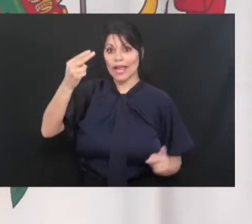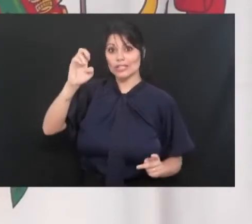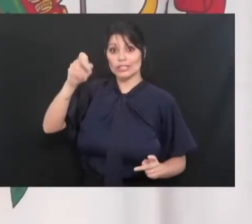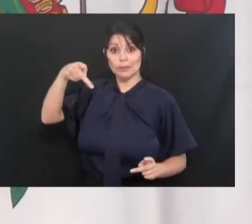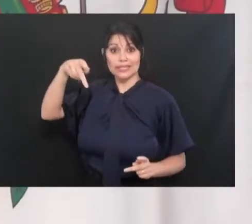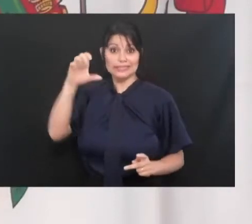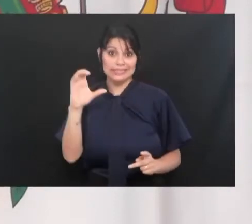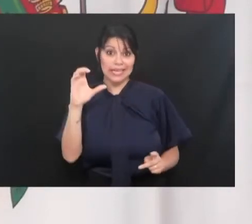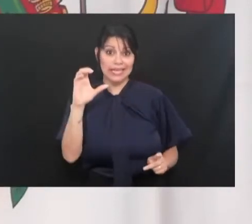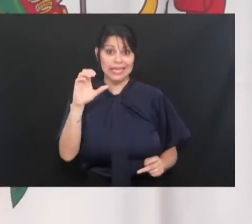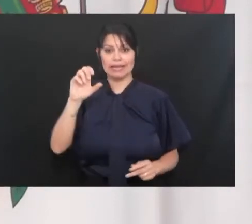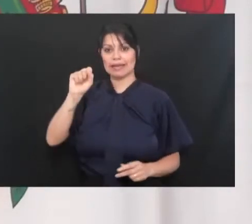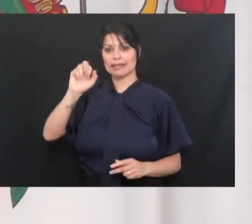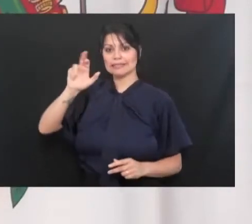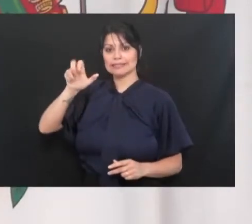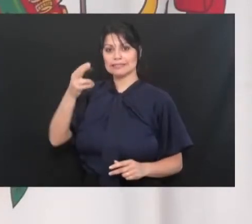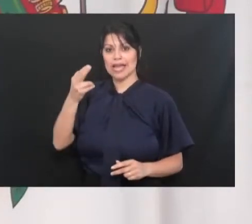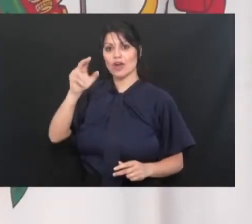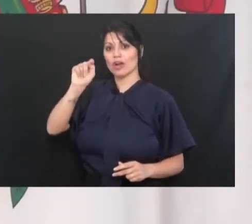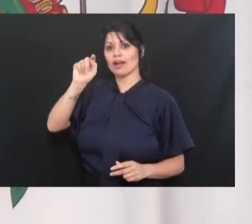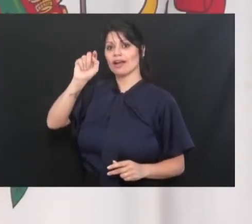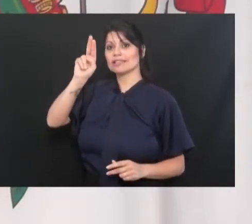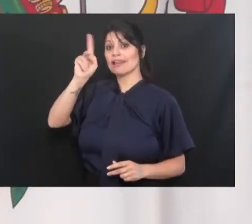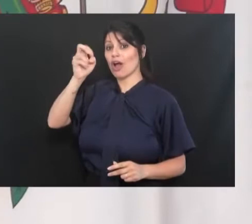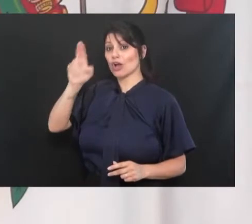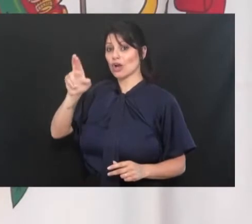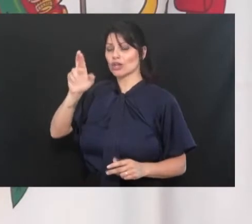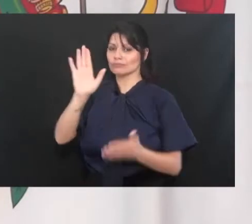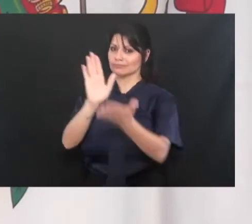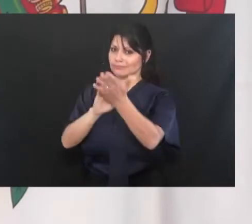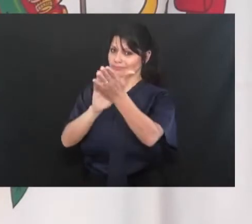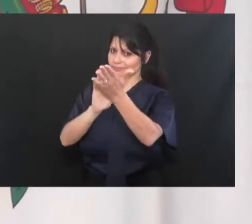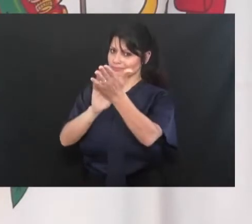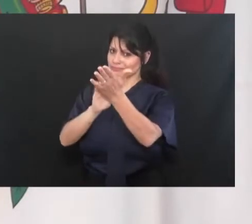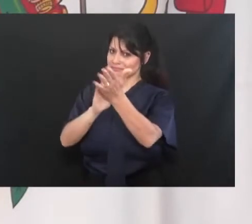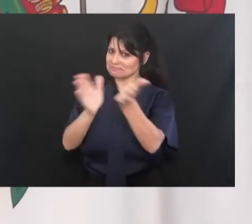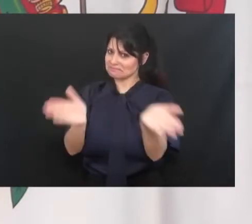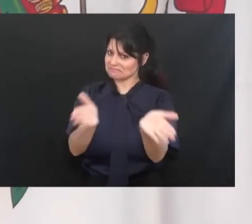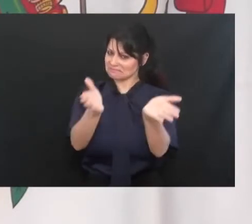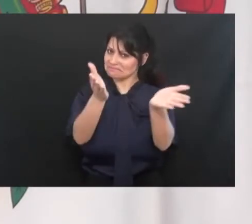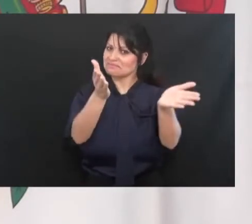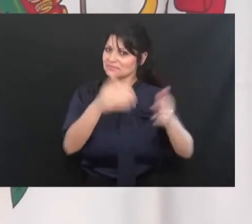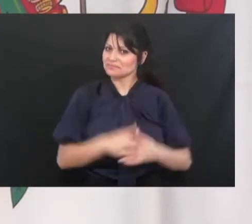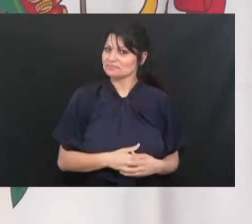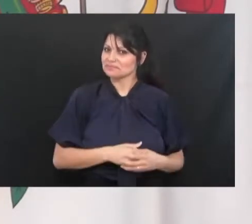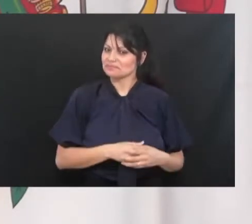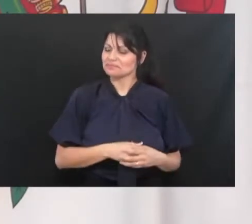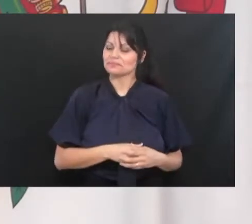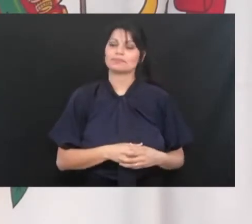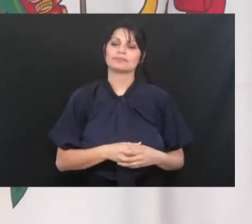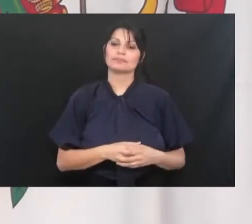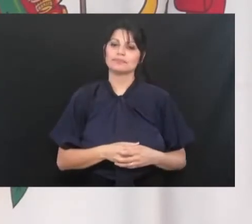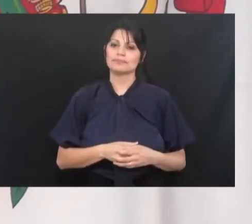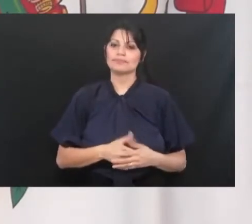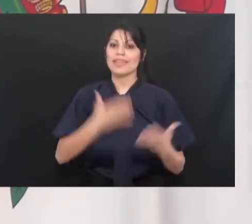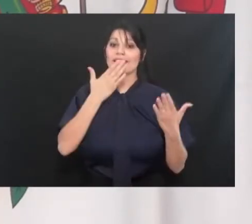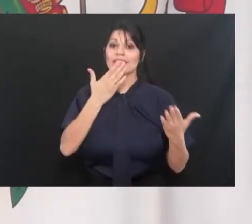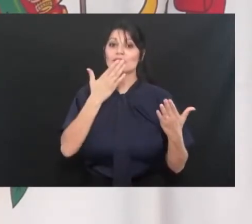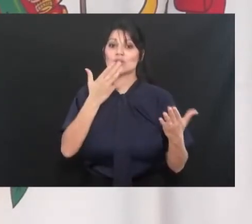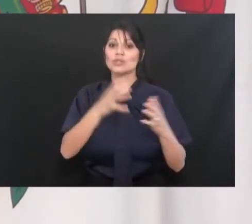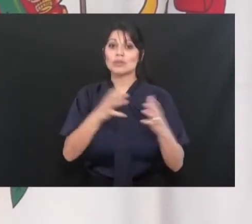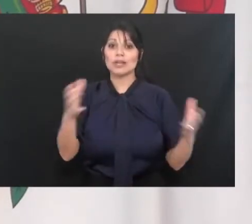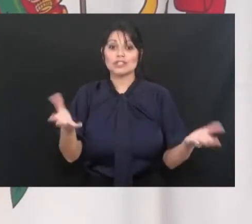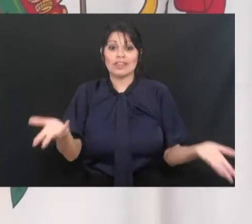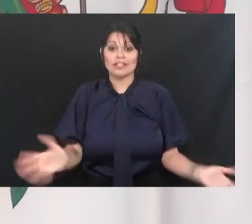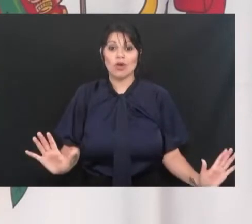HEPC, Sarah Tucker and everybody, way to go. Just keep up the great work that I know you do each and every day. Thank you so much. That's